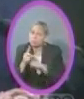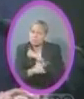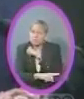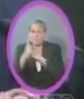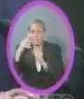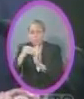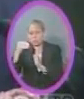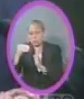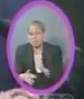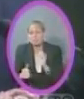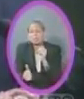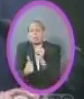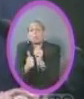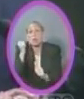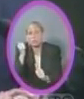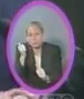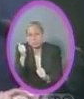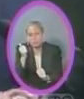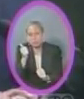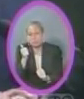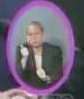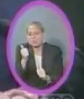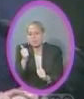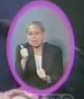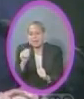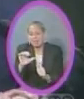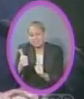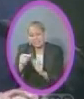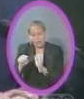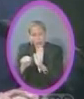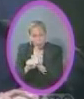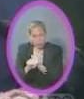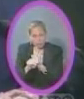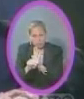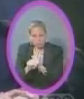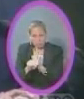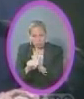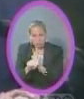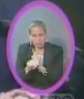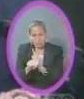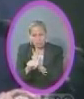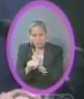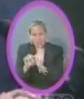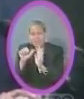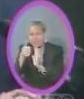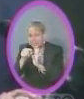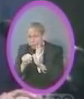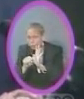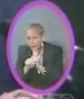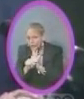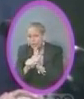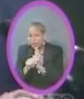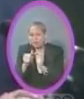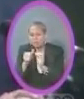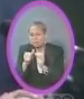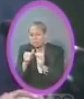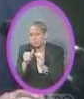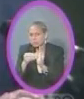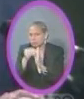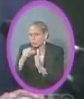students, the most severe of which is that at the 10th grade, God bless you, at the 10th grade, if a student does not